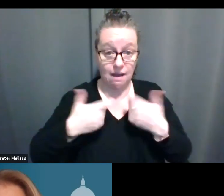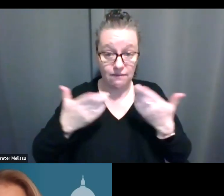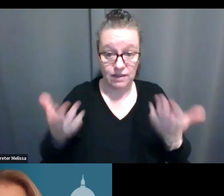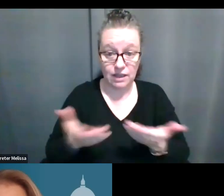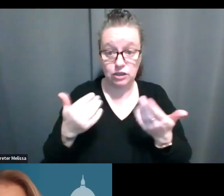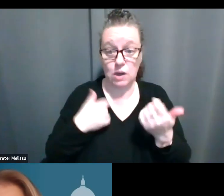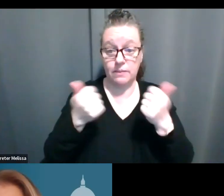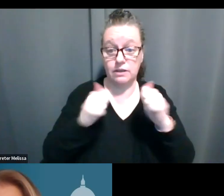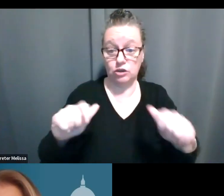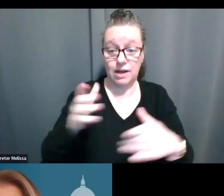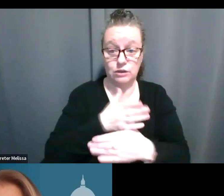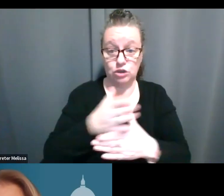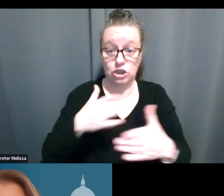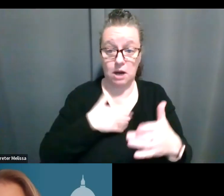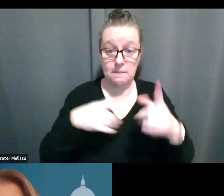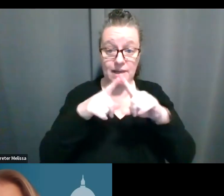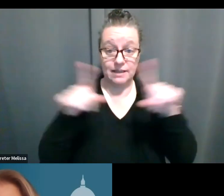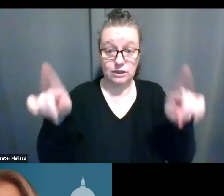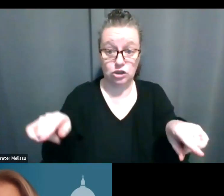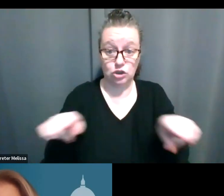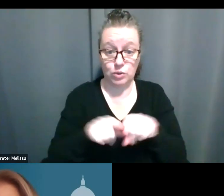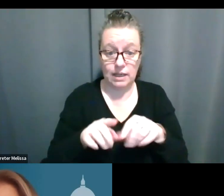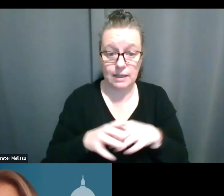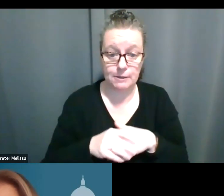going to try to share my screen.